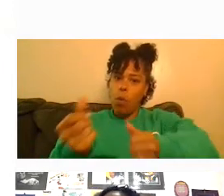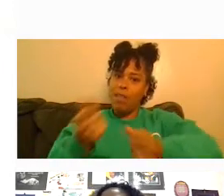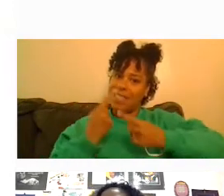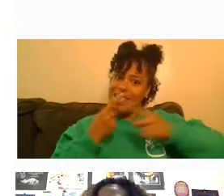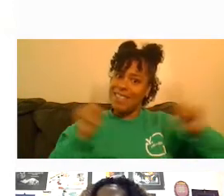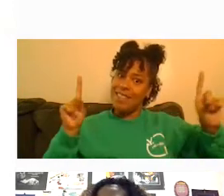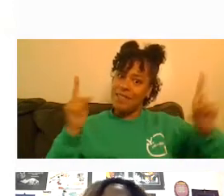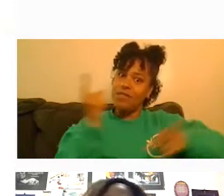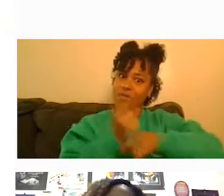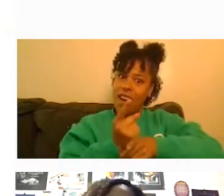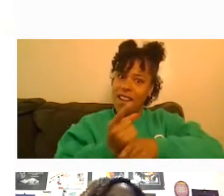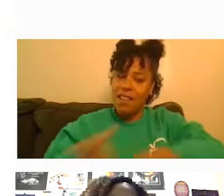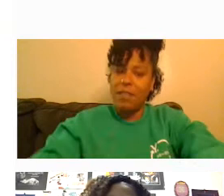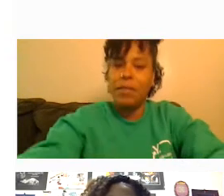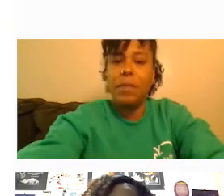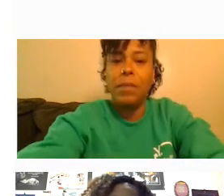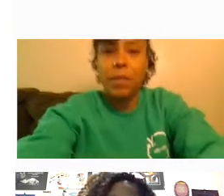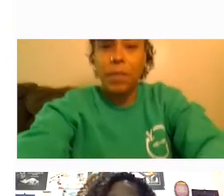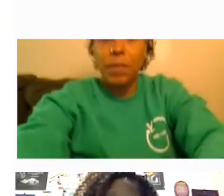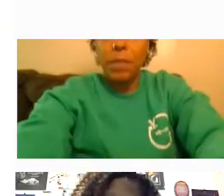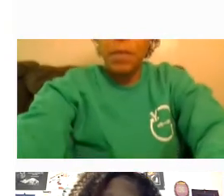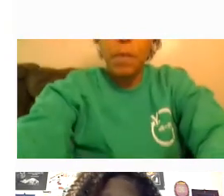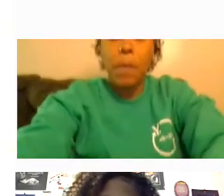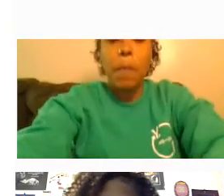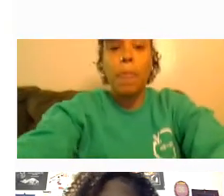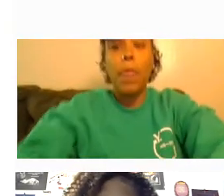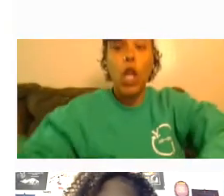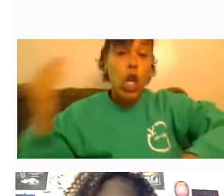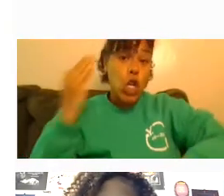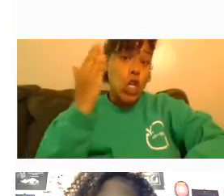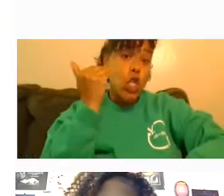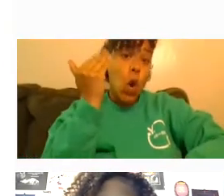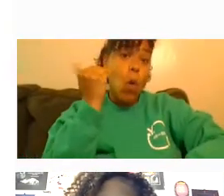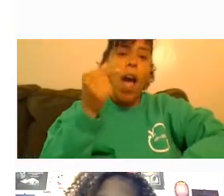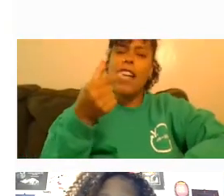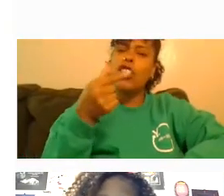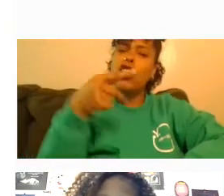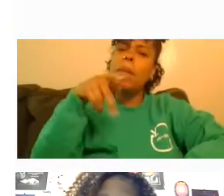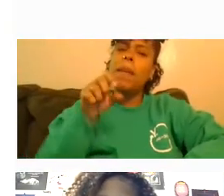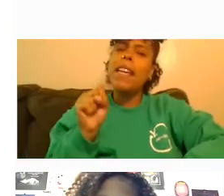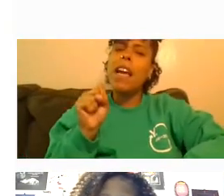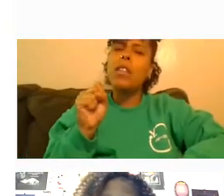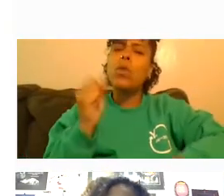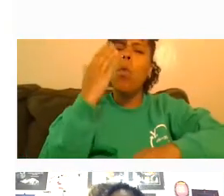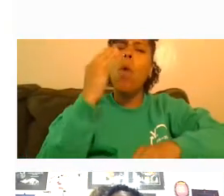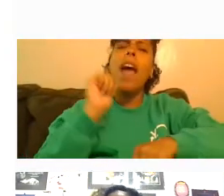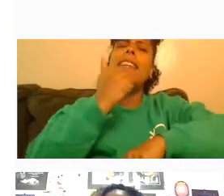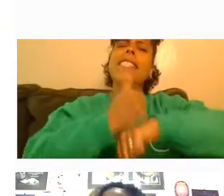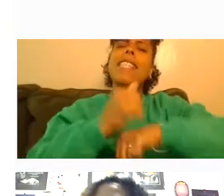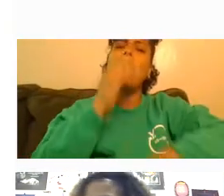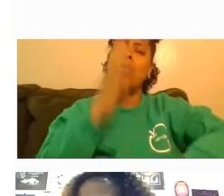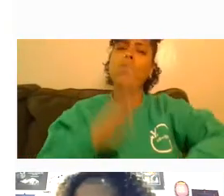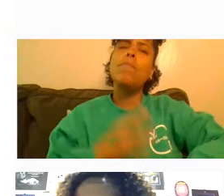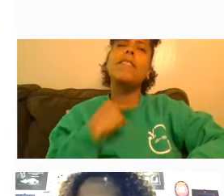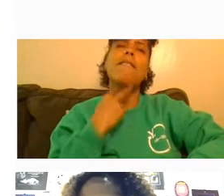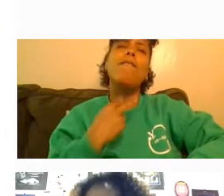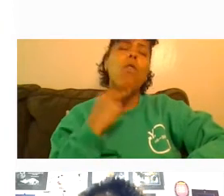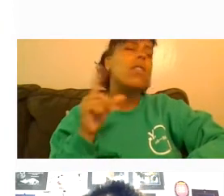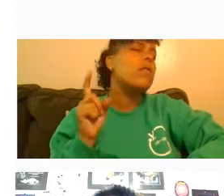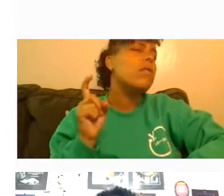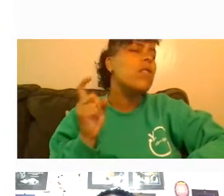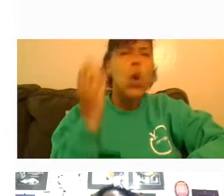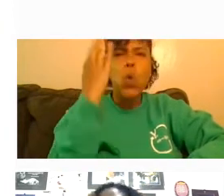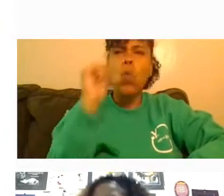Like that GPS. You know why they put the GPS in a woman's voice, by the way? Why do you think they do that? What if it was in a man's